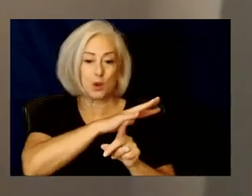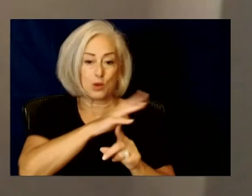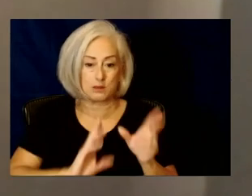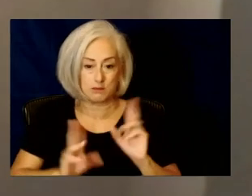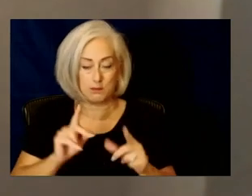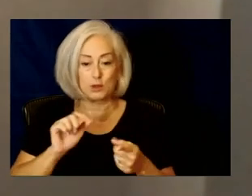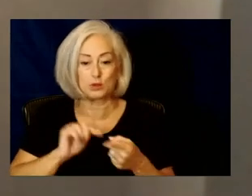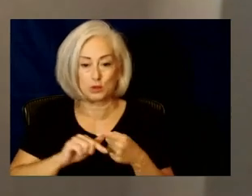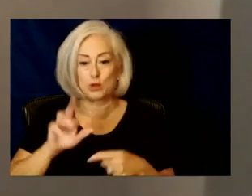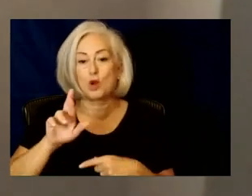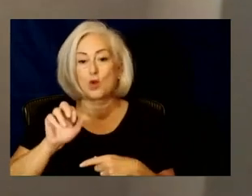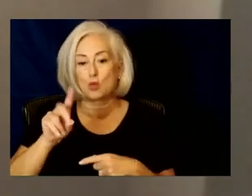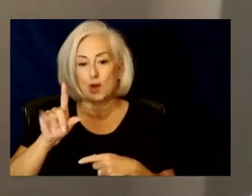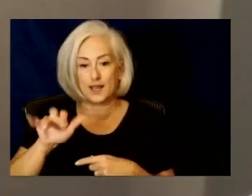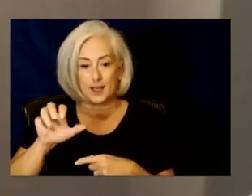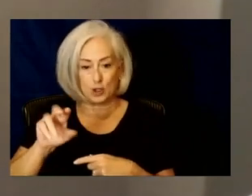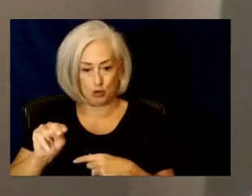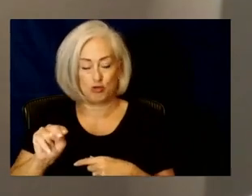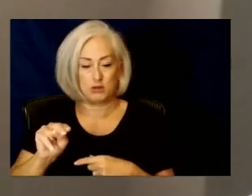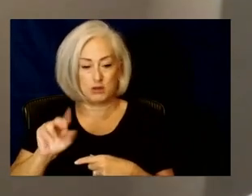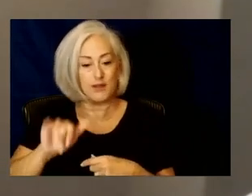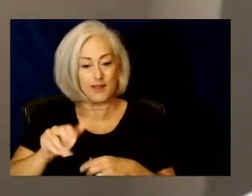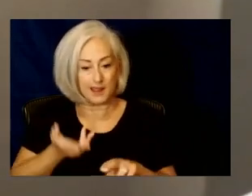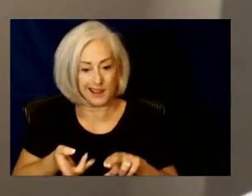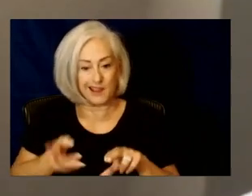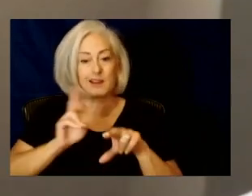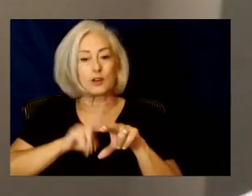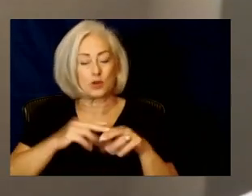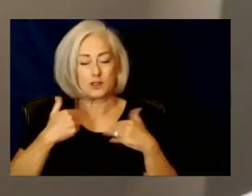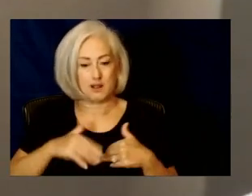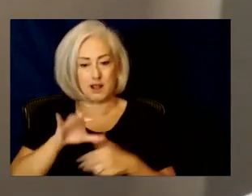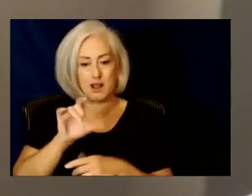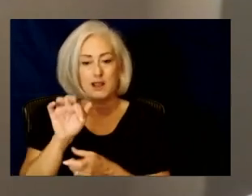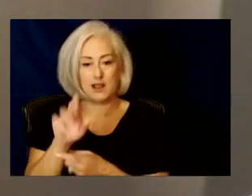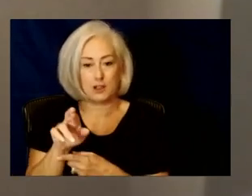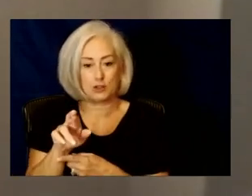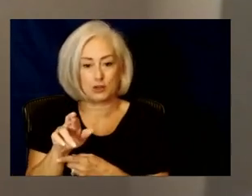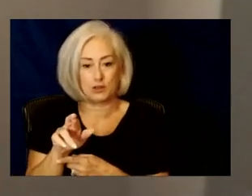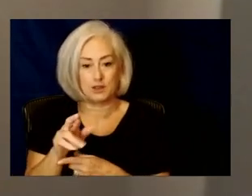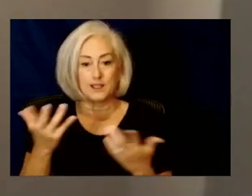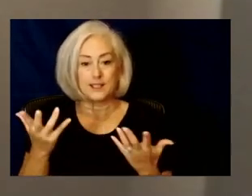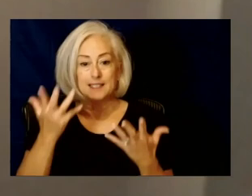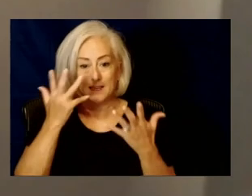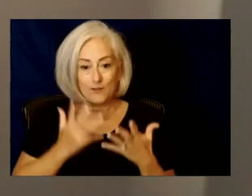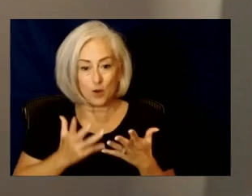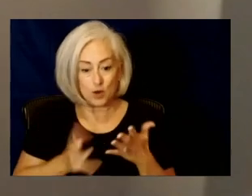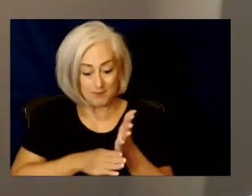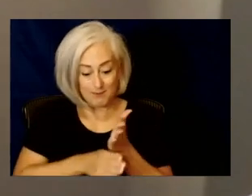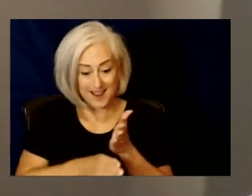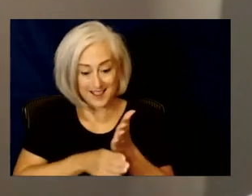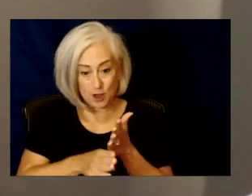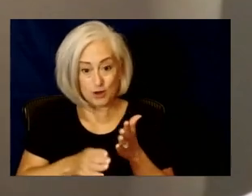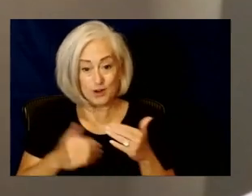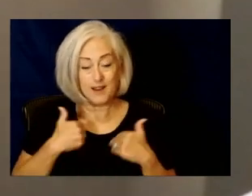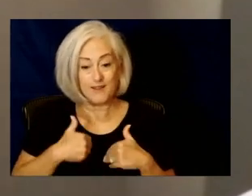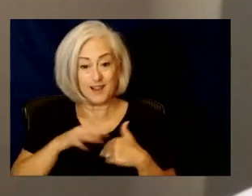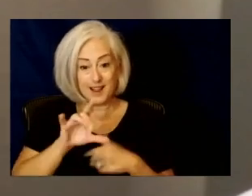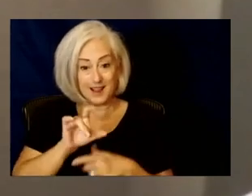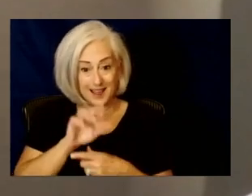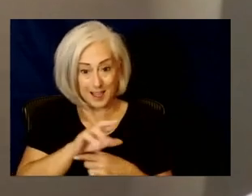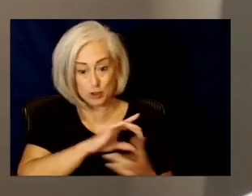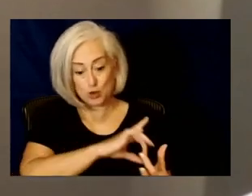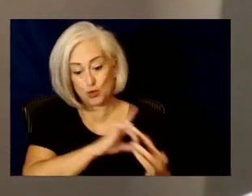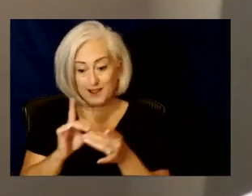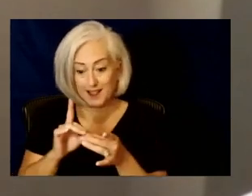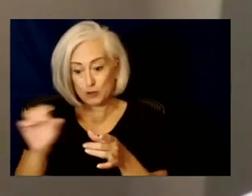substance, which can increase the risk of lung cancer. Fortunately, it's the minority of lung cancers that are associated with things other than smoking, which